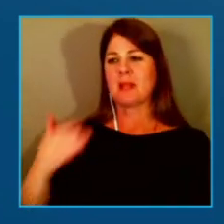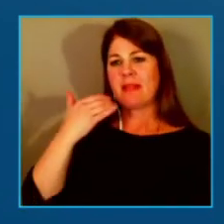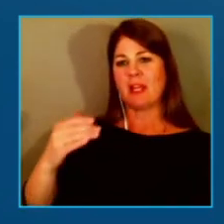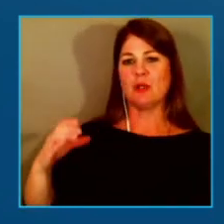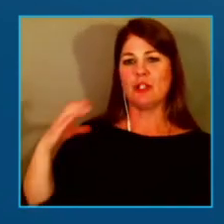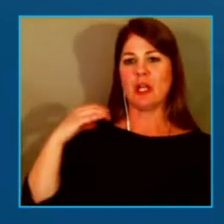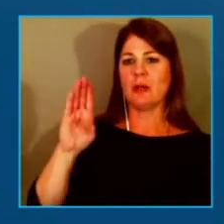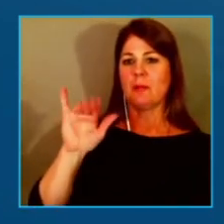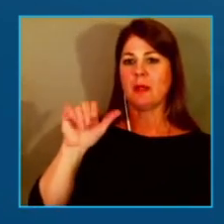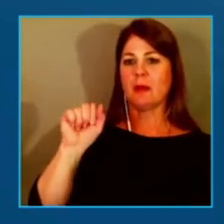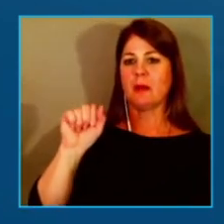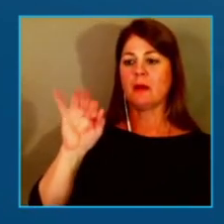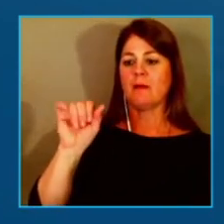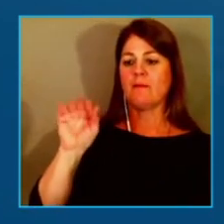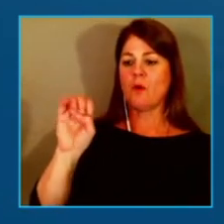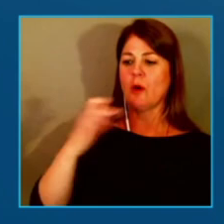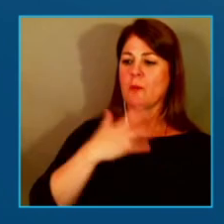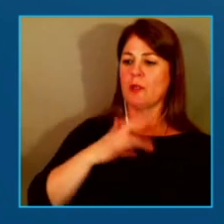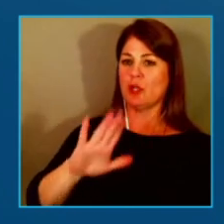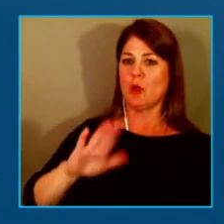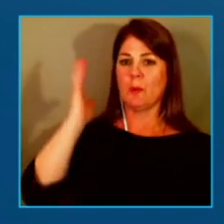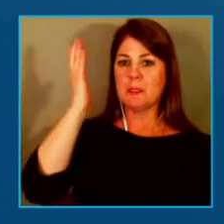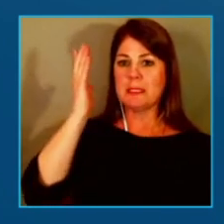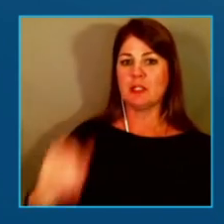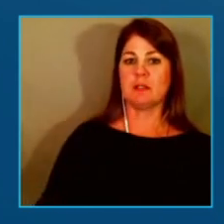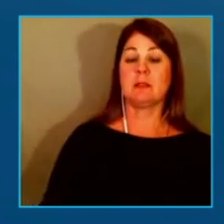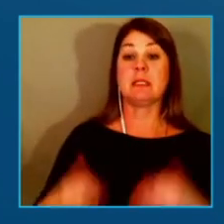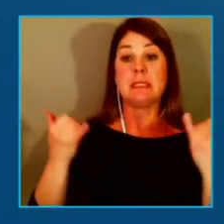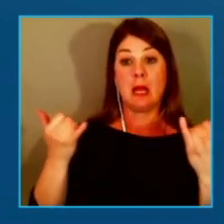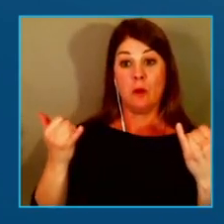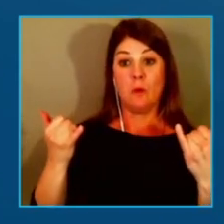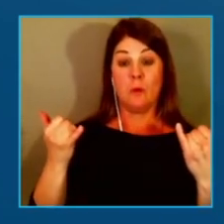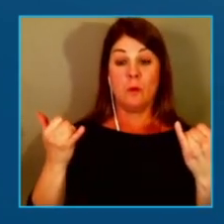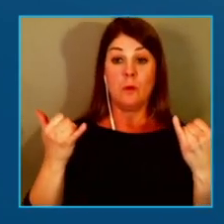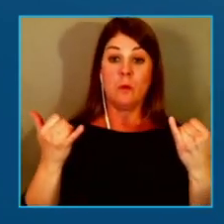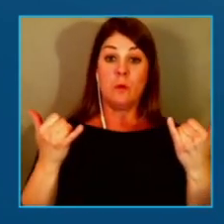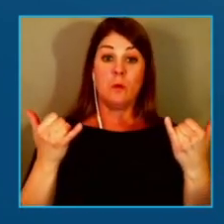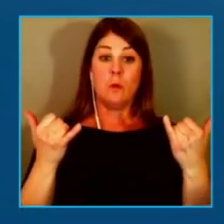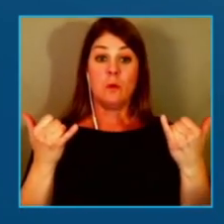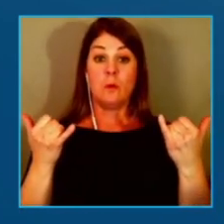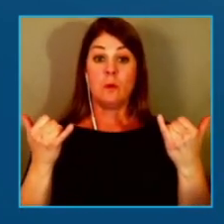Appreciate your presentation. At this time, I would like to acknowledge